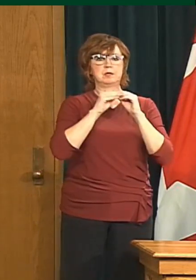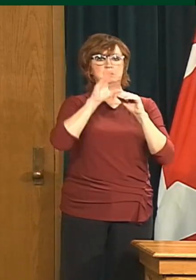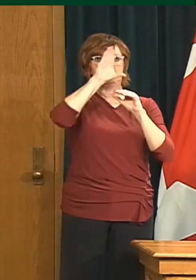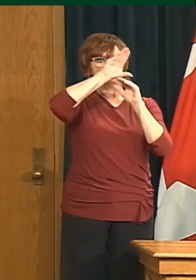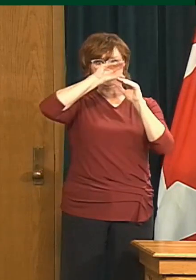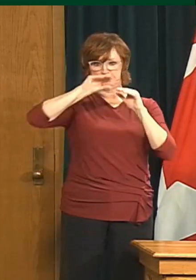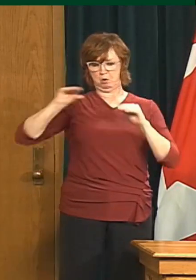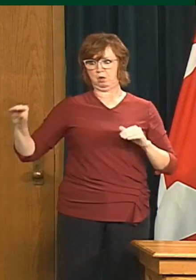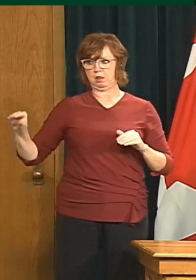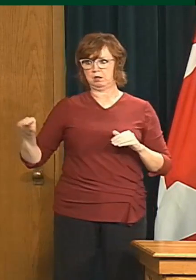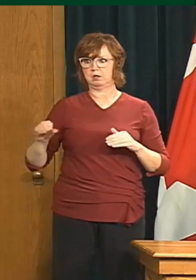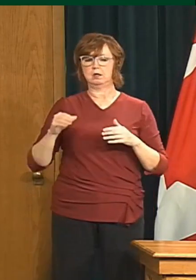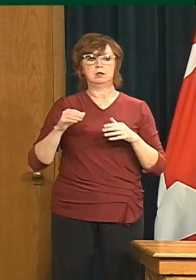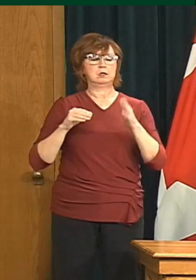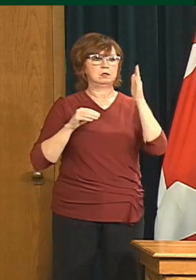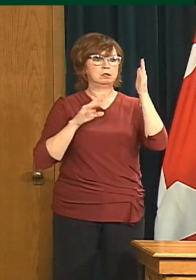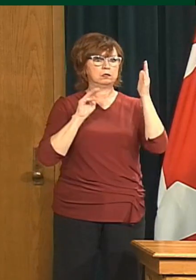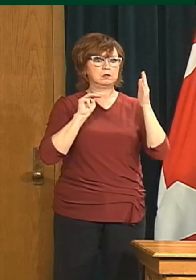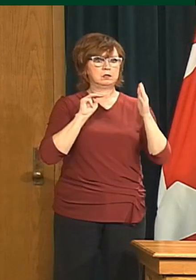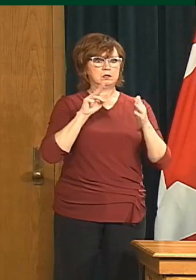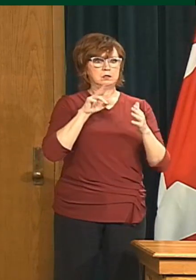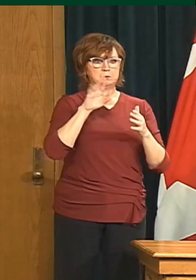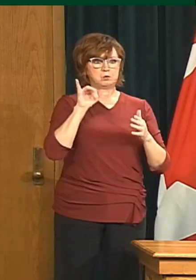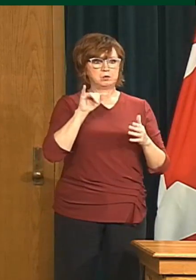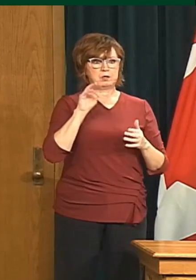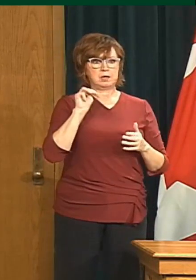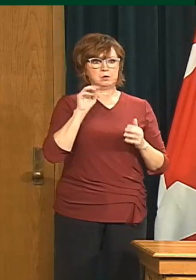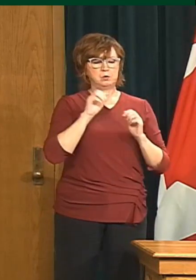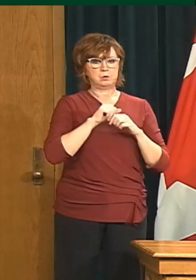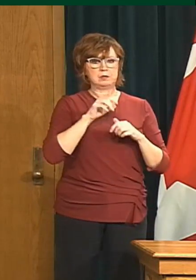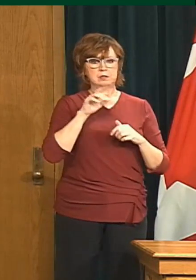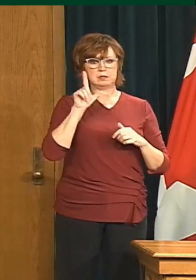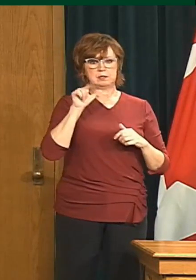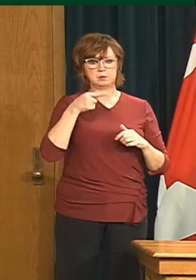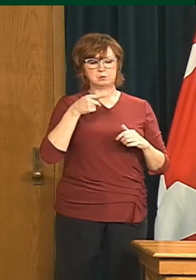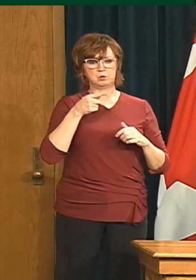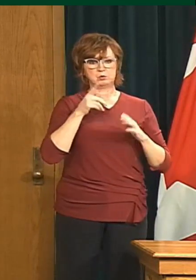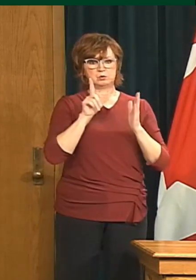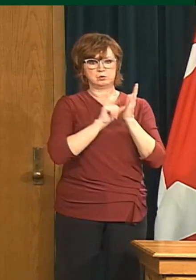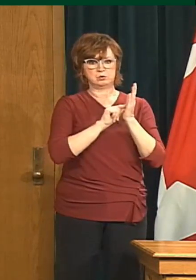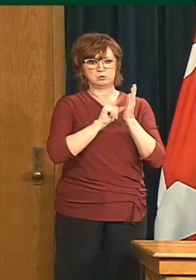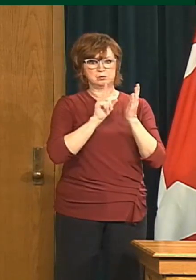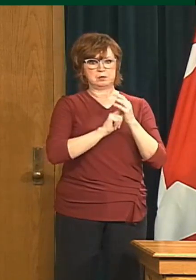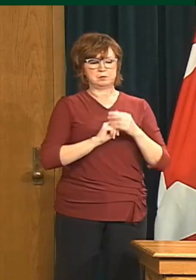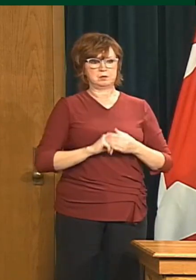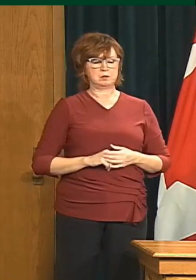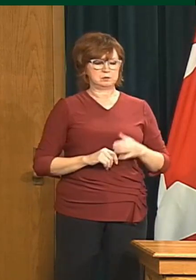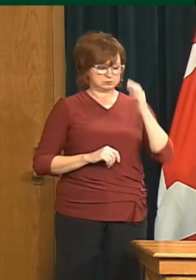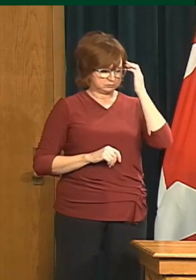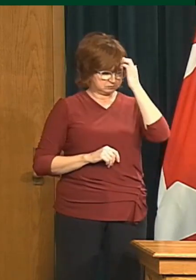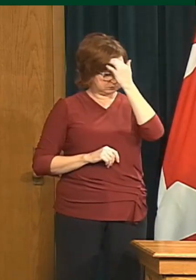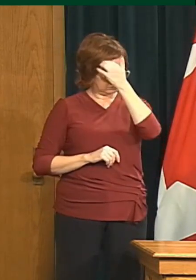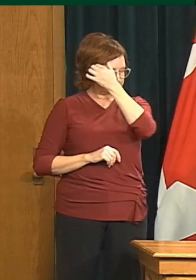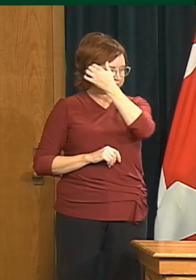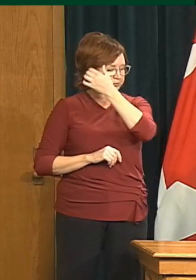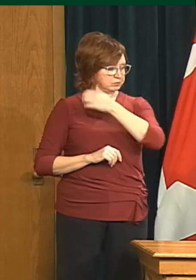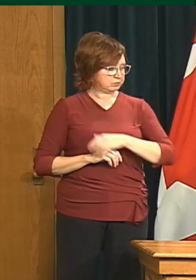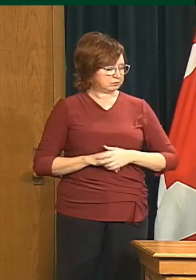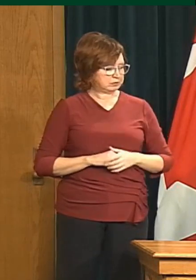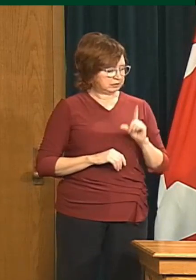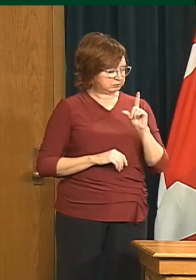operator. We have Murray Mandrick with the Leader Post. It's Murray Mandrick from Leader Post. How is it responsible to